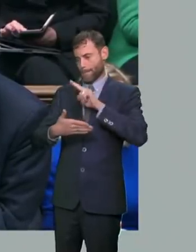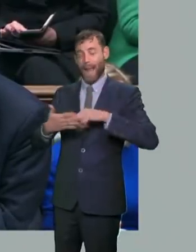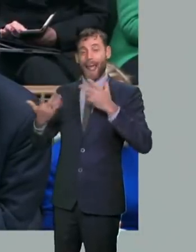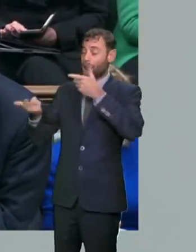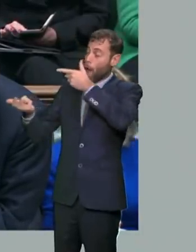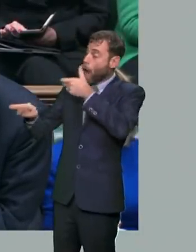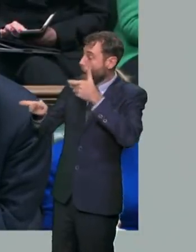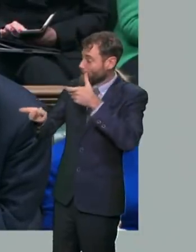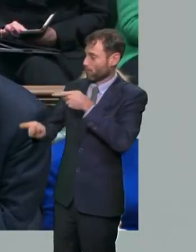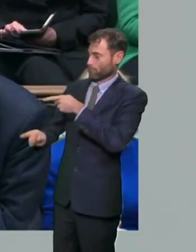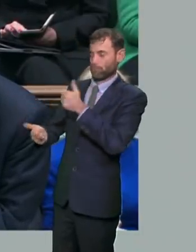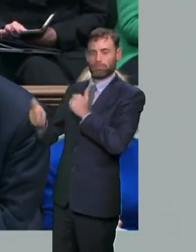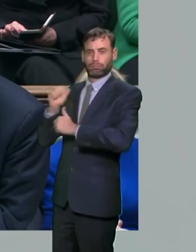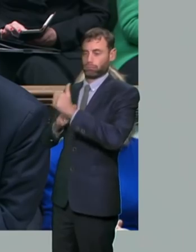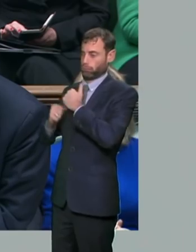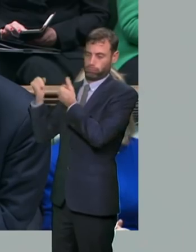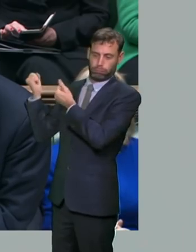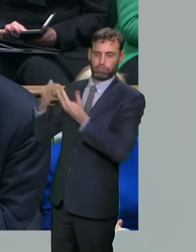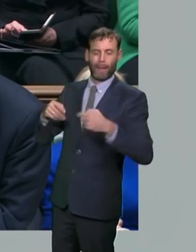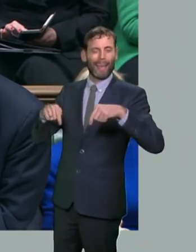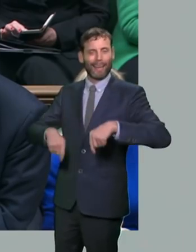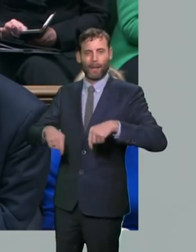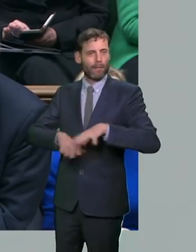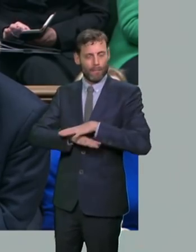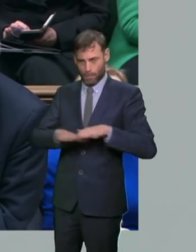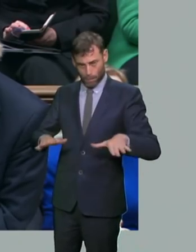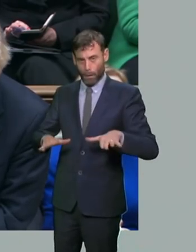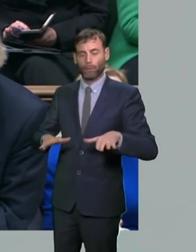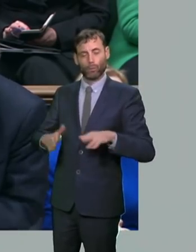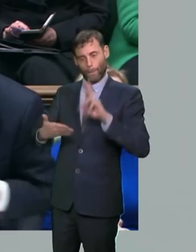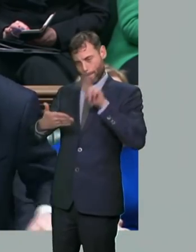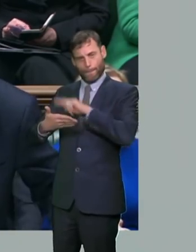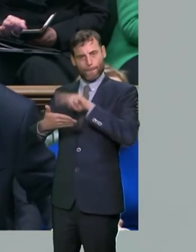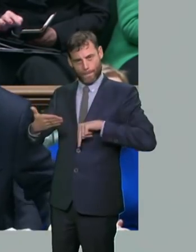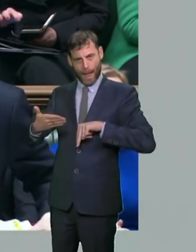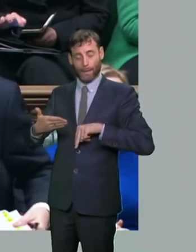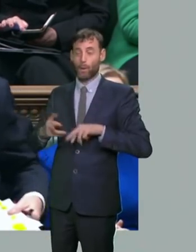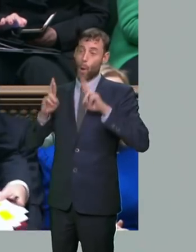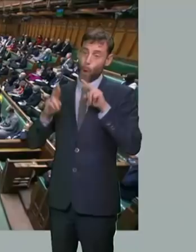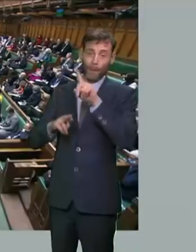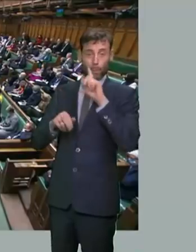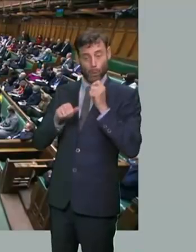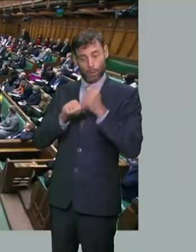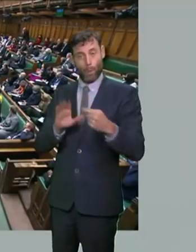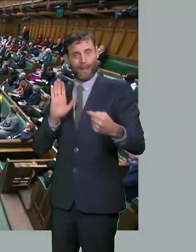of hunting trophies and delivering the change that we promised, and I hope that he will support it.